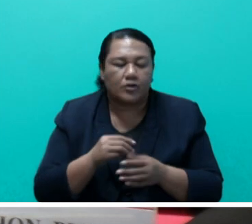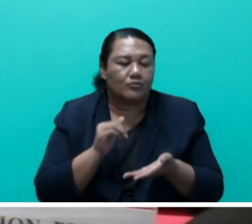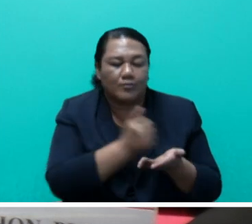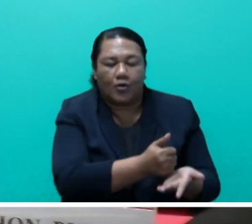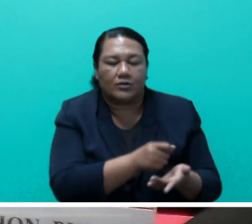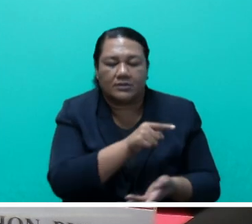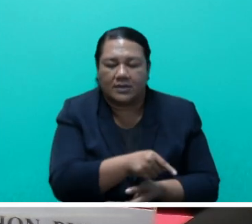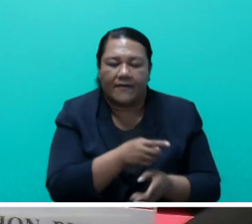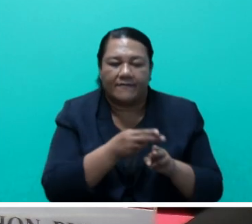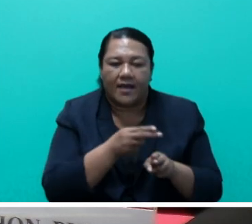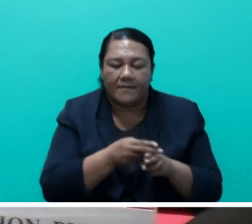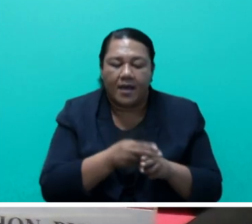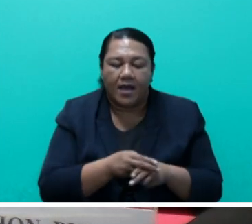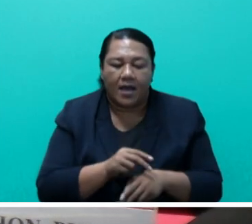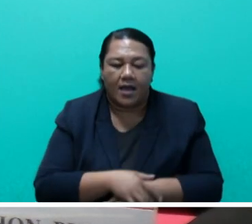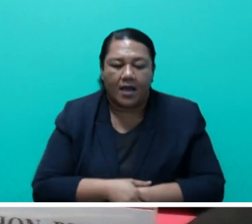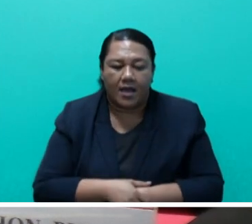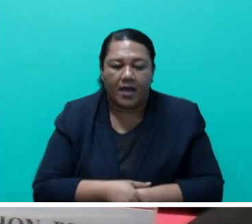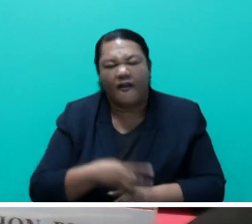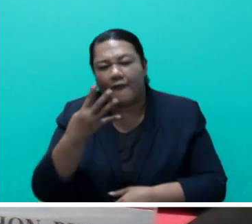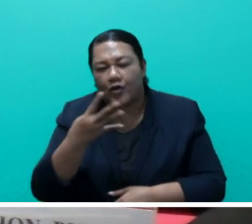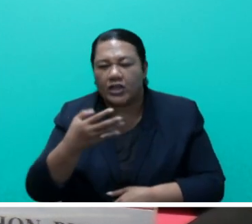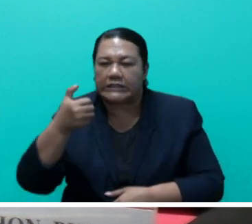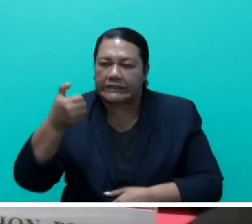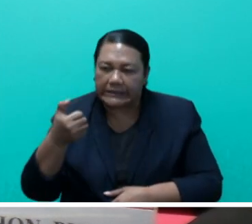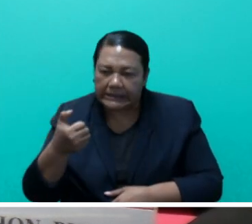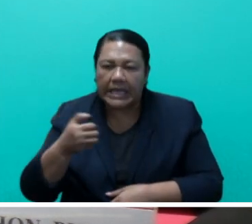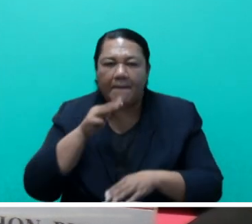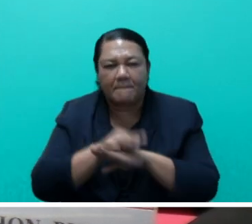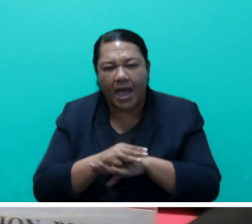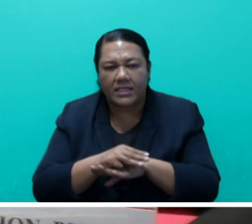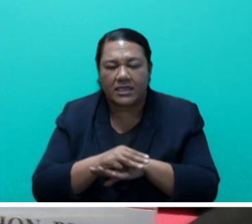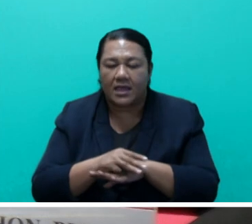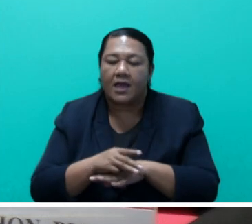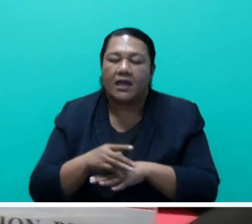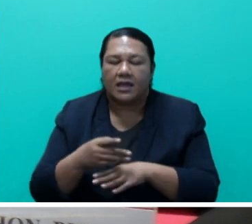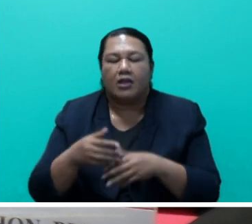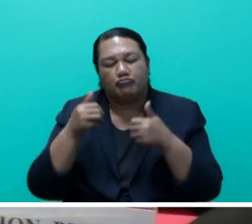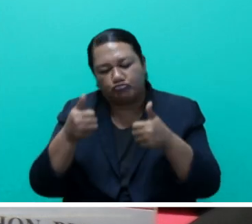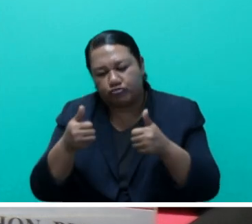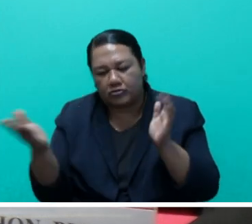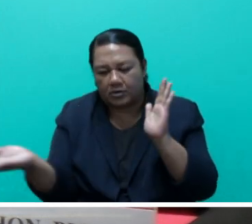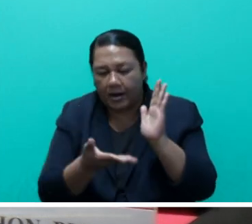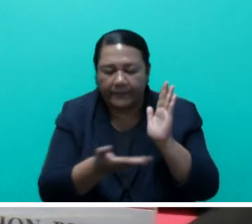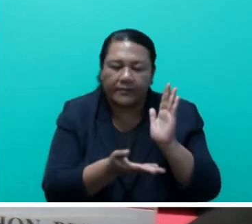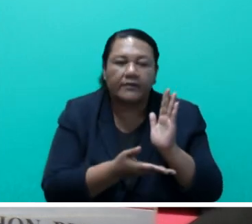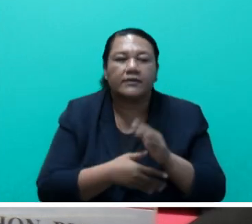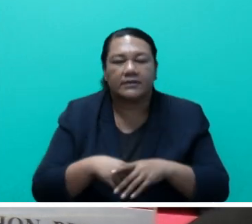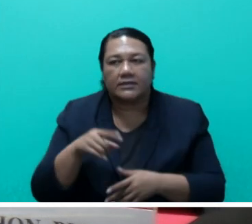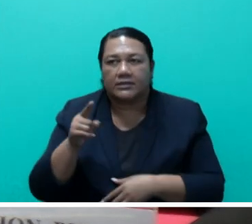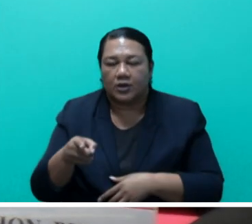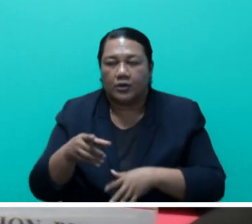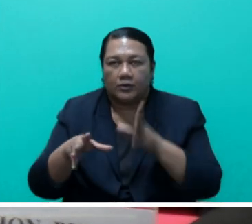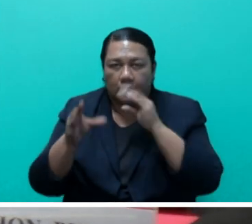crop and requires 14 to 16 months to mature. Therefore, we must not expect miracles to happen